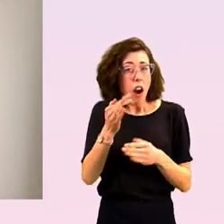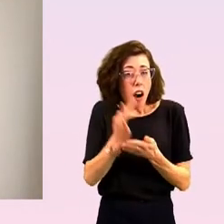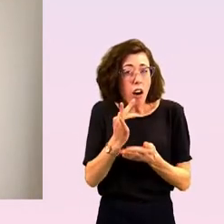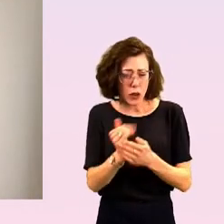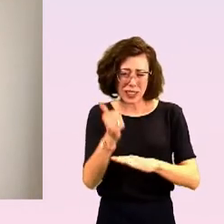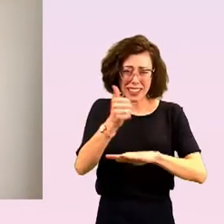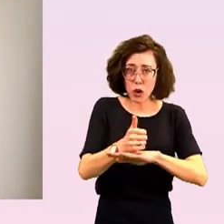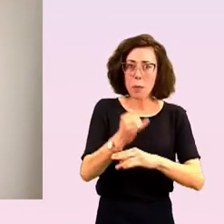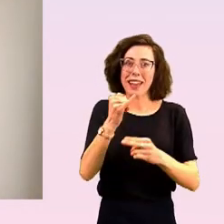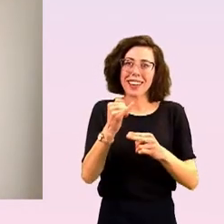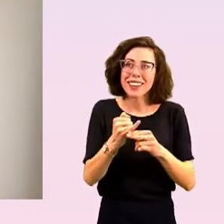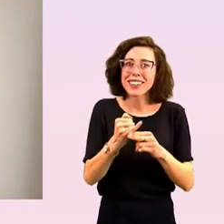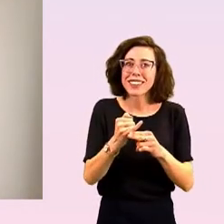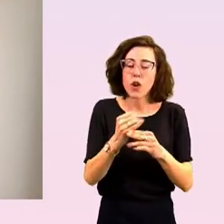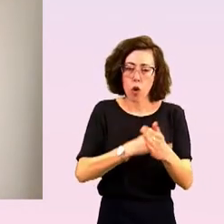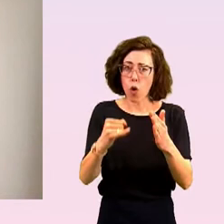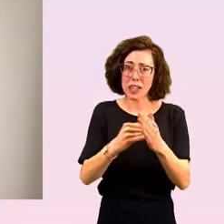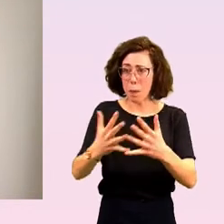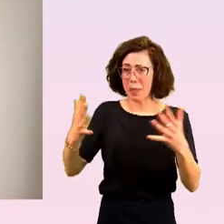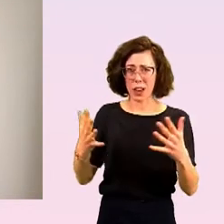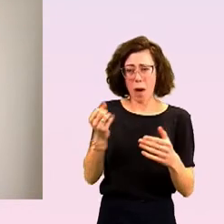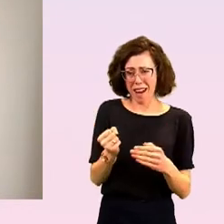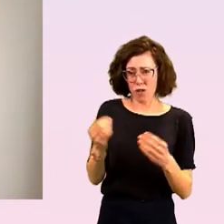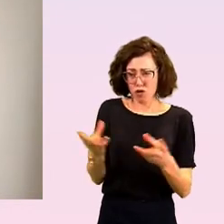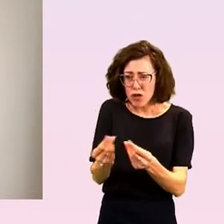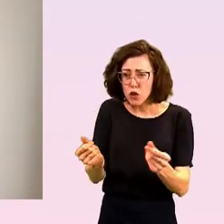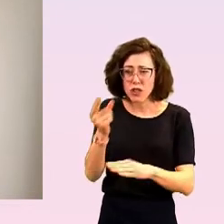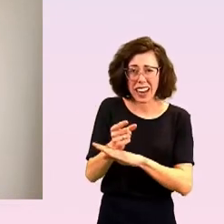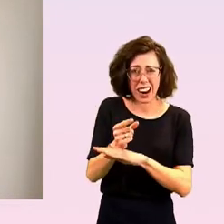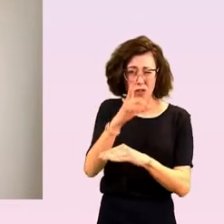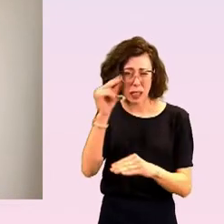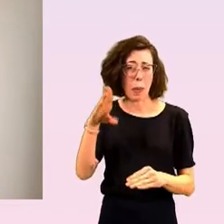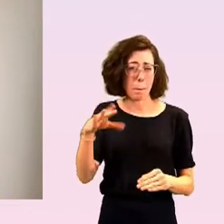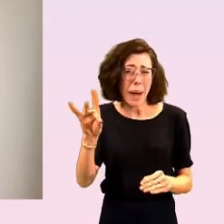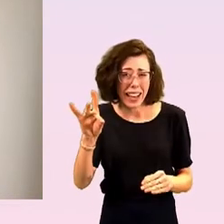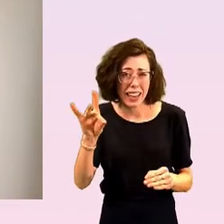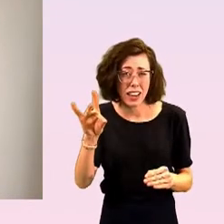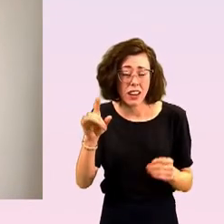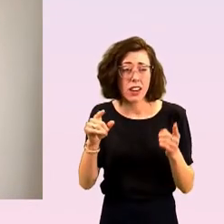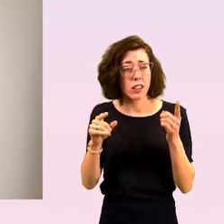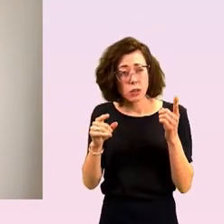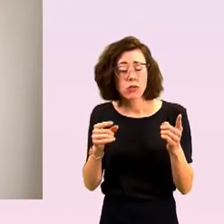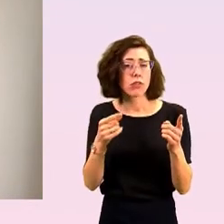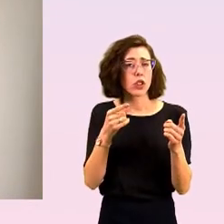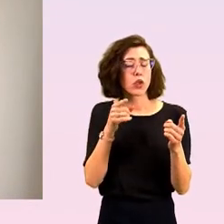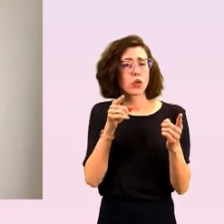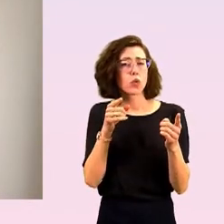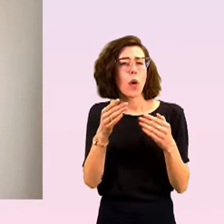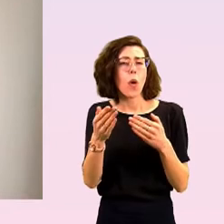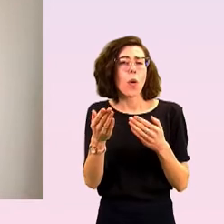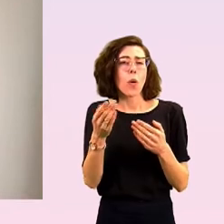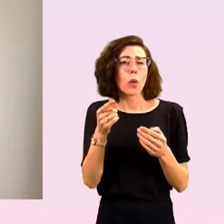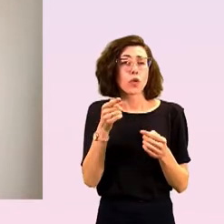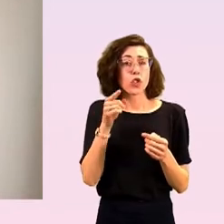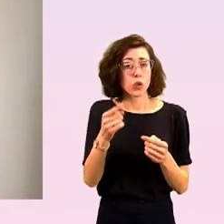like banks. So one of the questions I think that would be great if you could start us off on is, how have you seen these